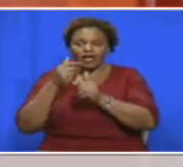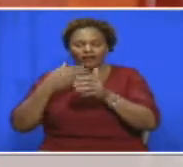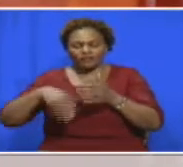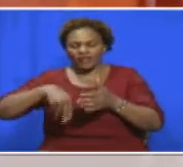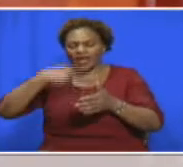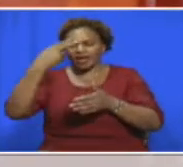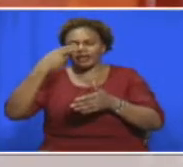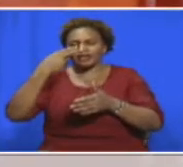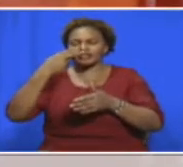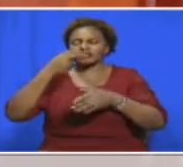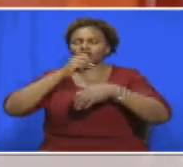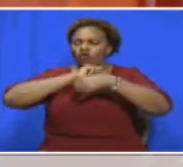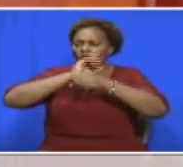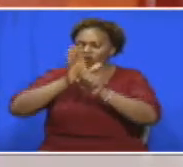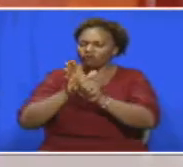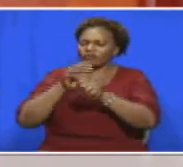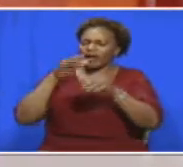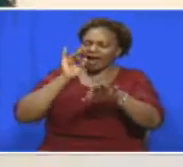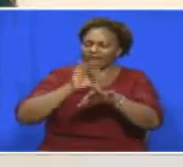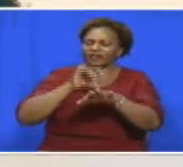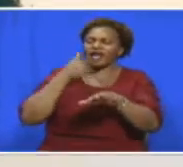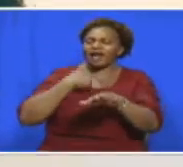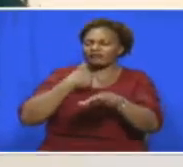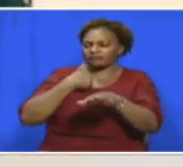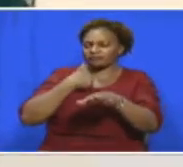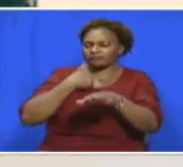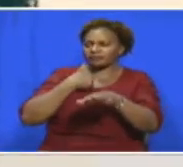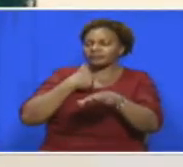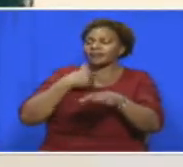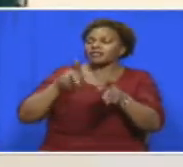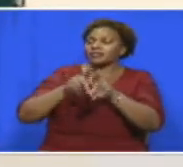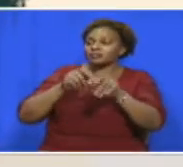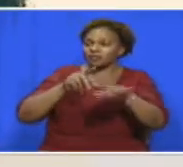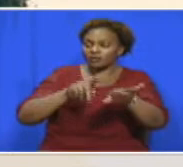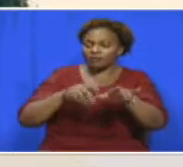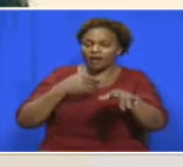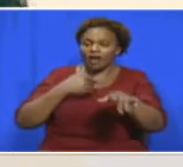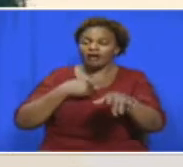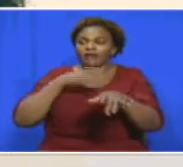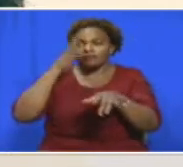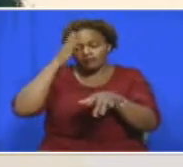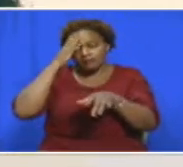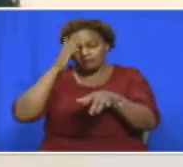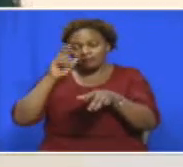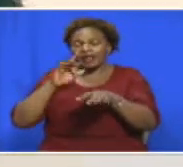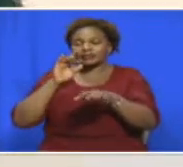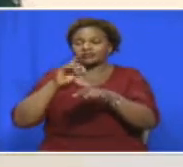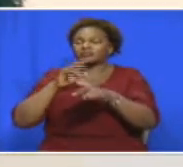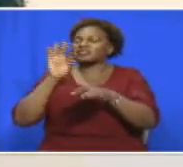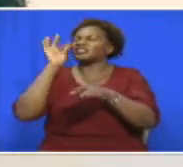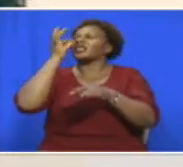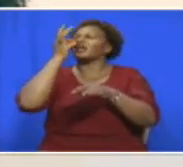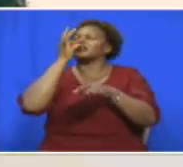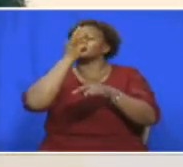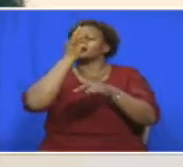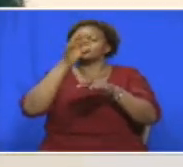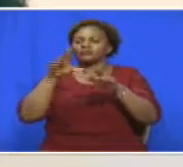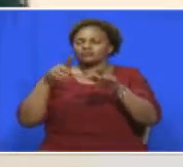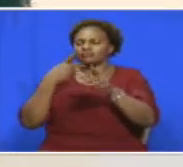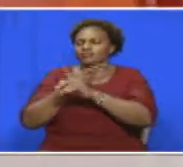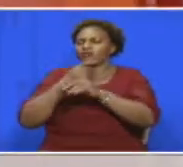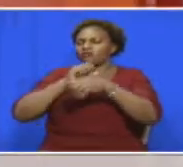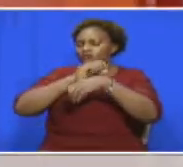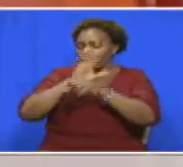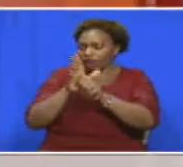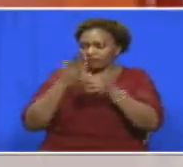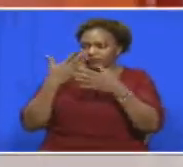highest burden of COVID-19. And for you to know that, you must do testing of